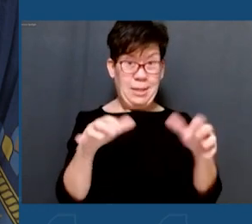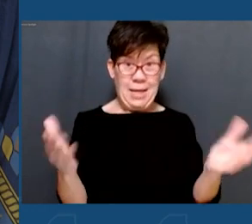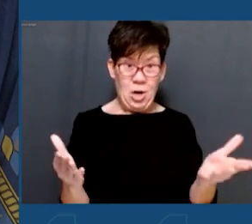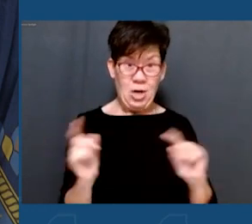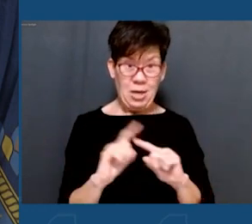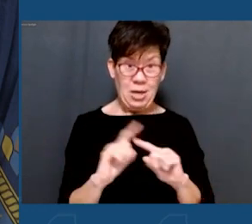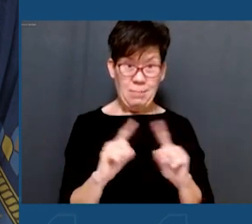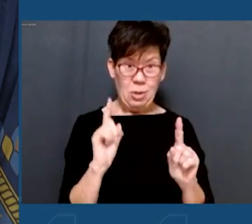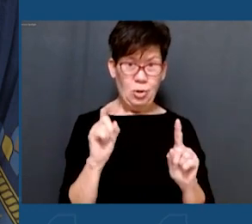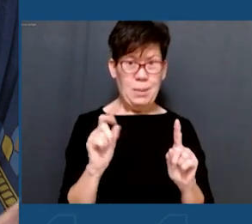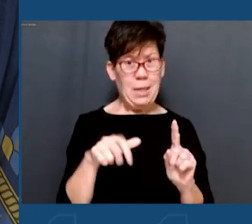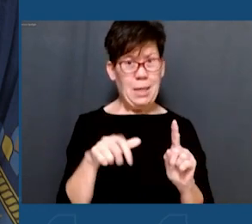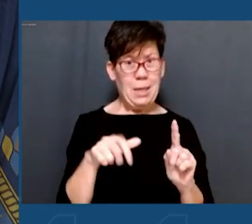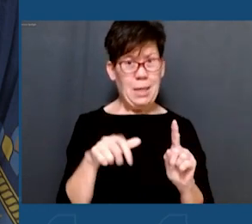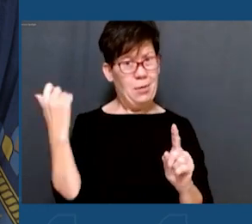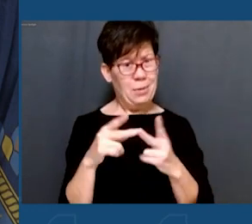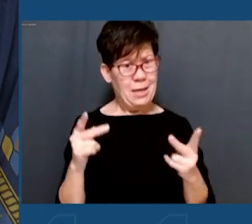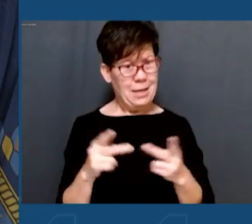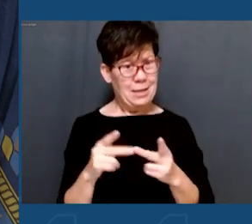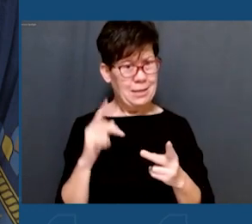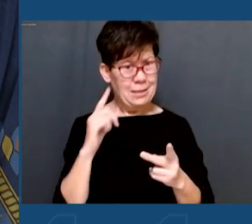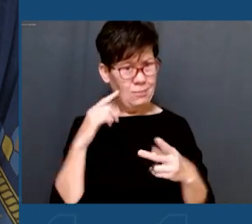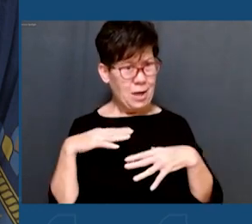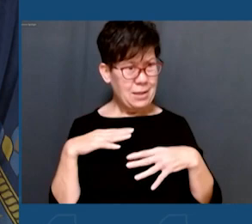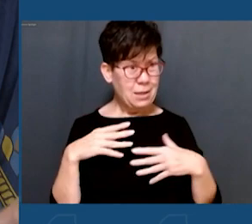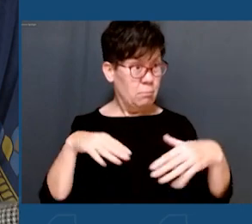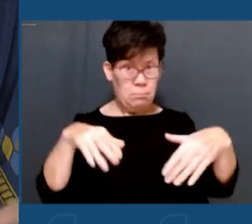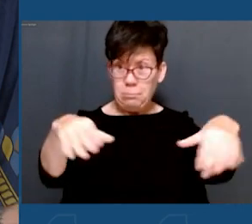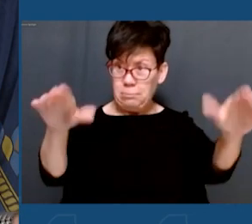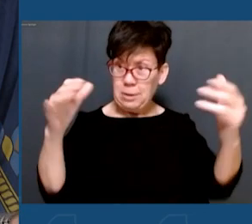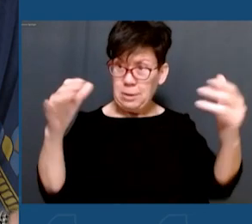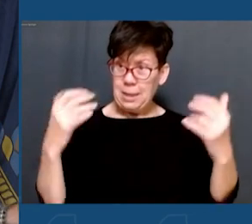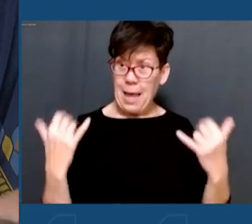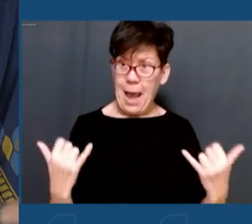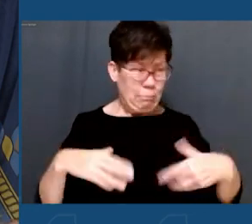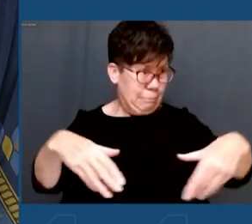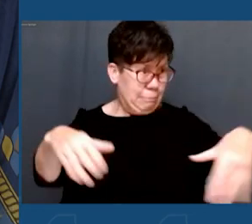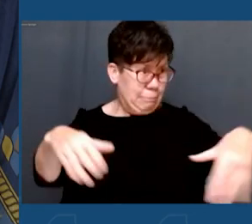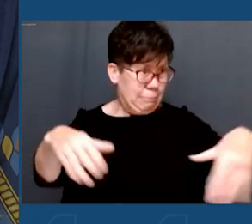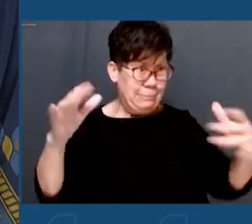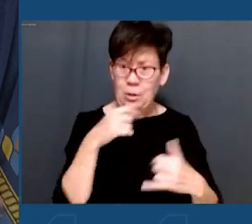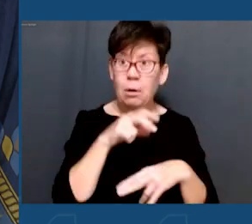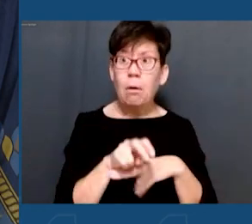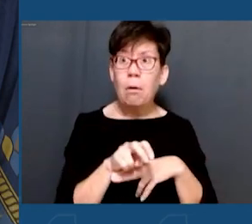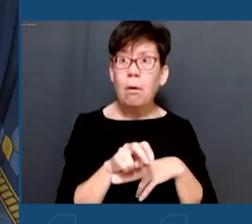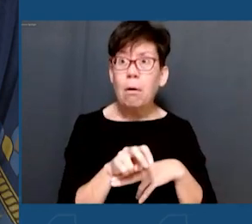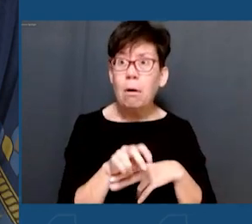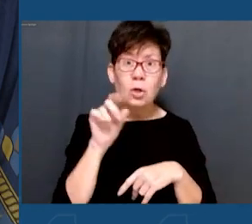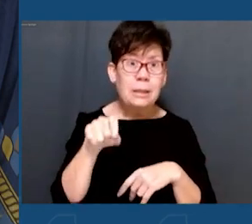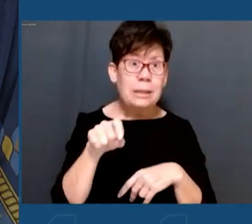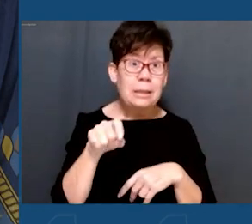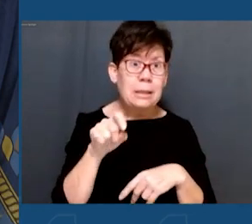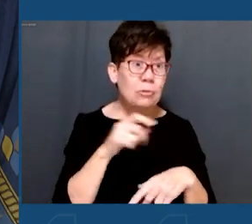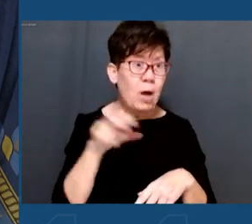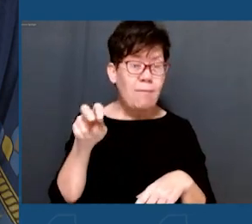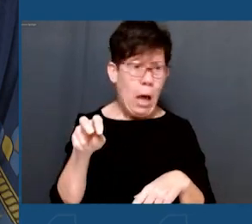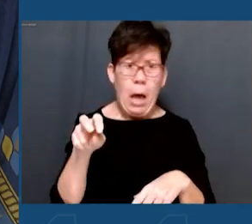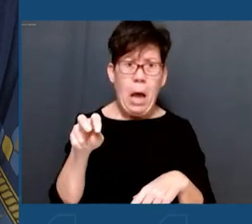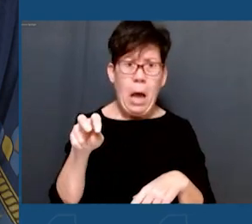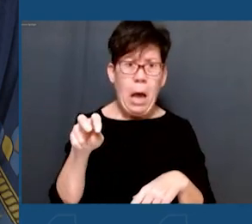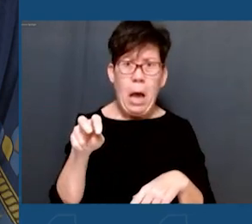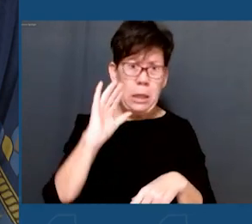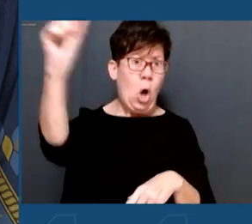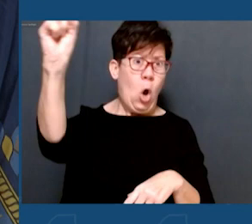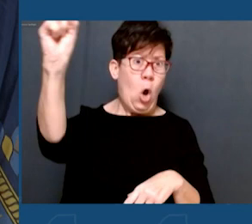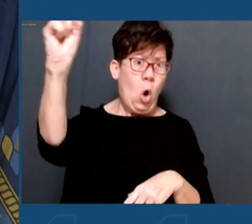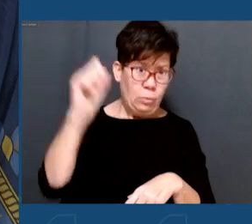for the holidays, I'm going to let you leave right now, because you should not be sitting here if you need to travel. So I've already had to